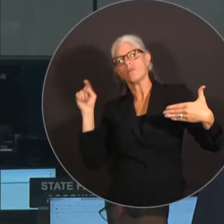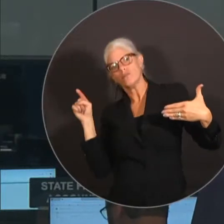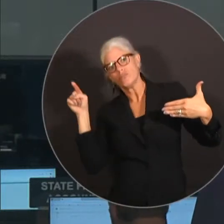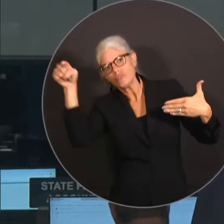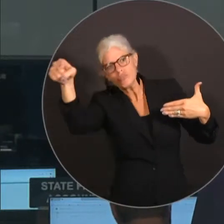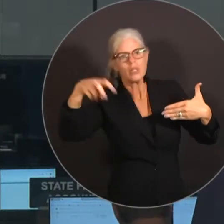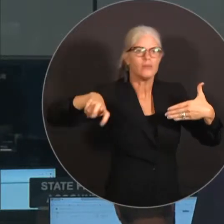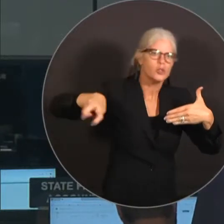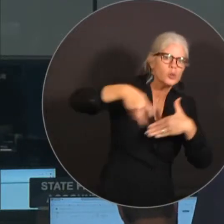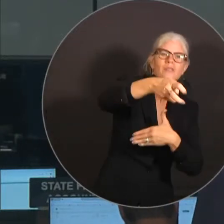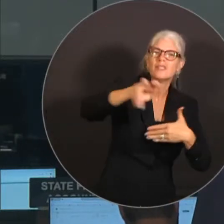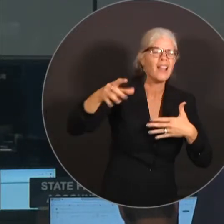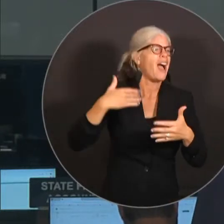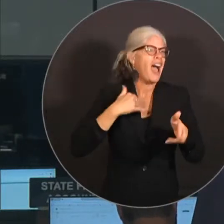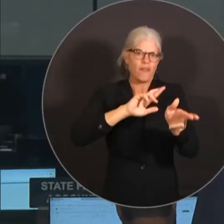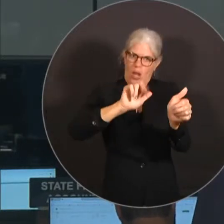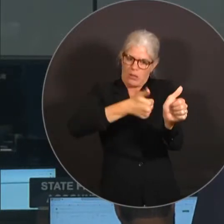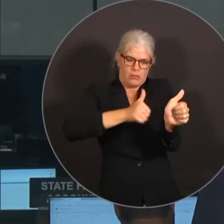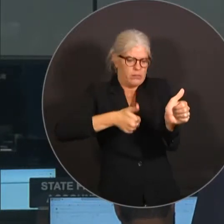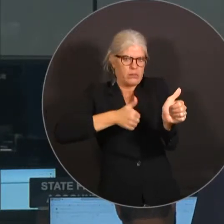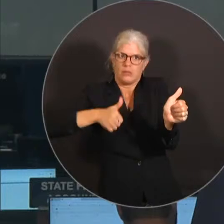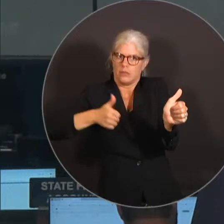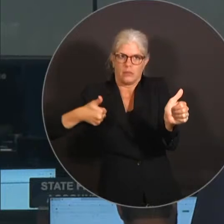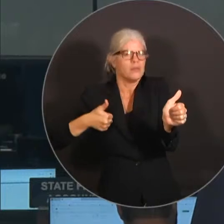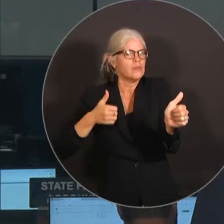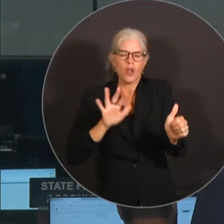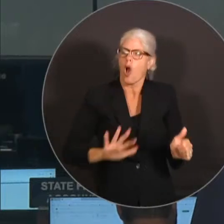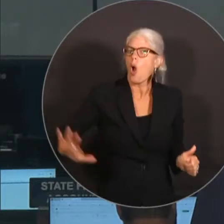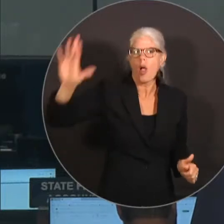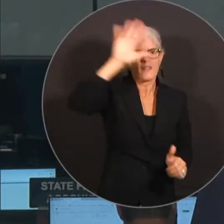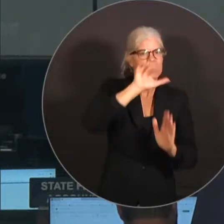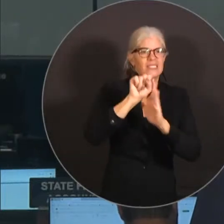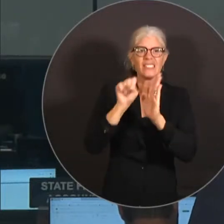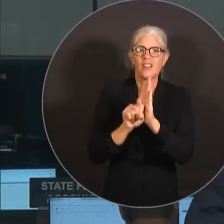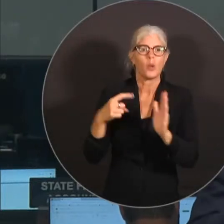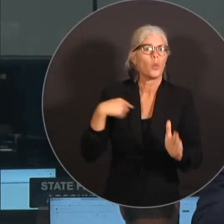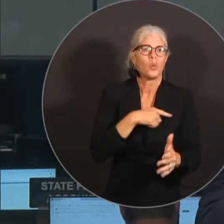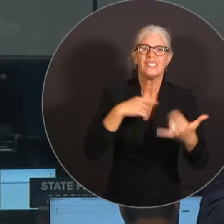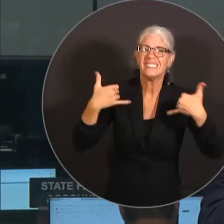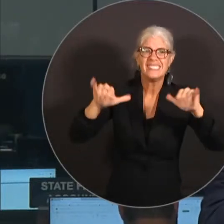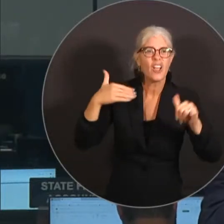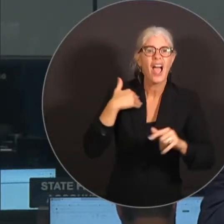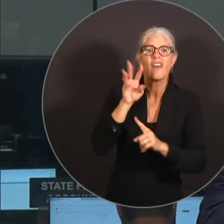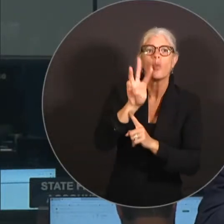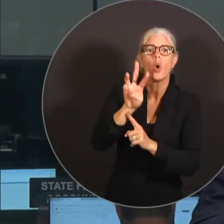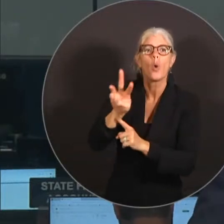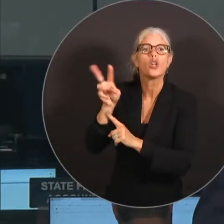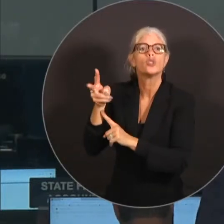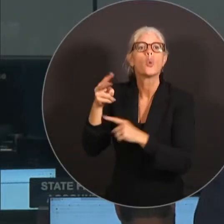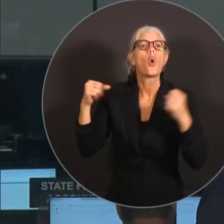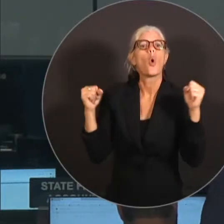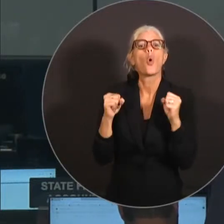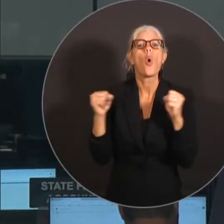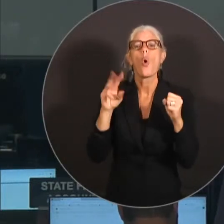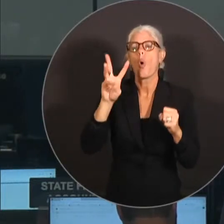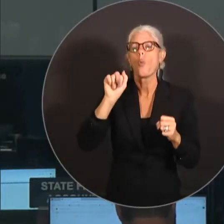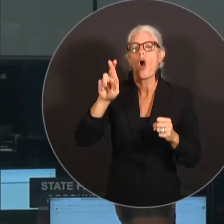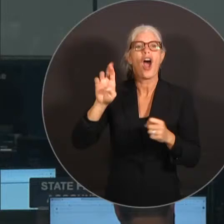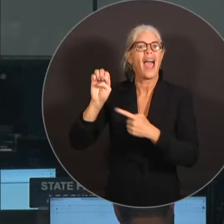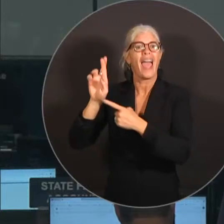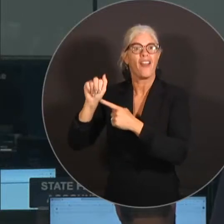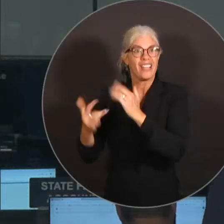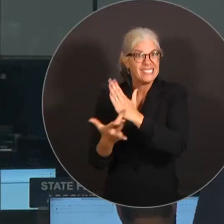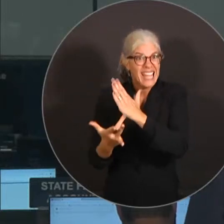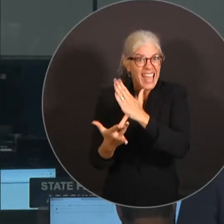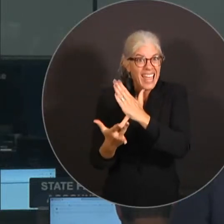redundant systems all across the state. We still have World War II, Cold War era technology that are copper lines that go from